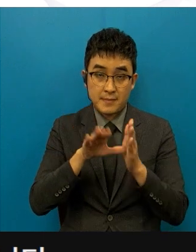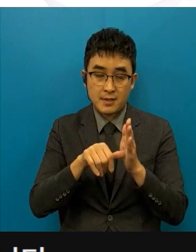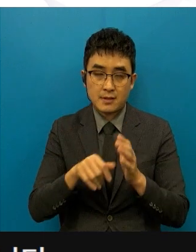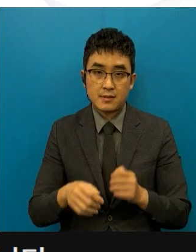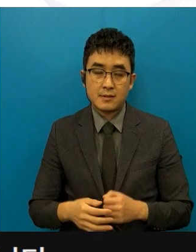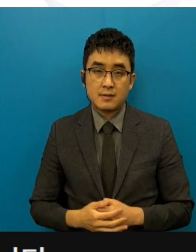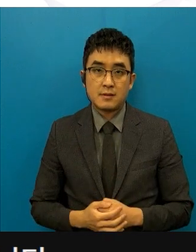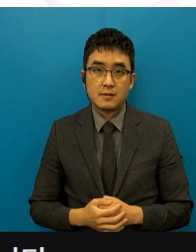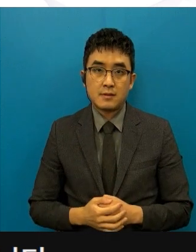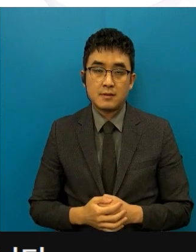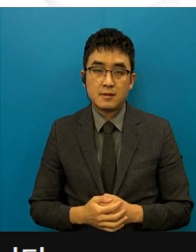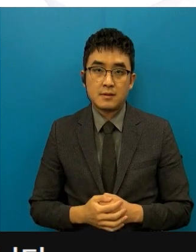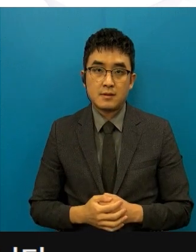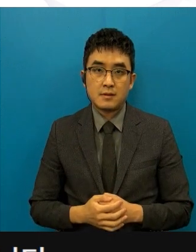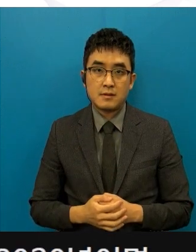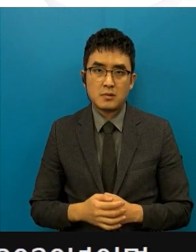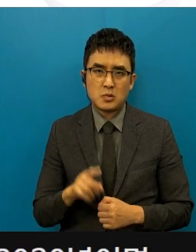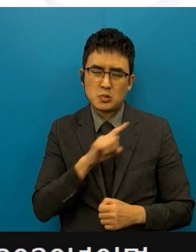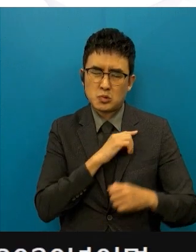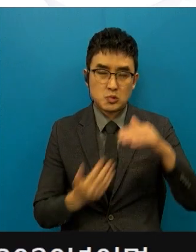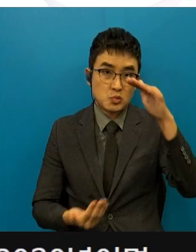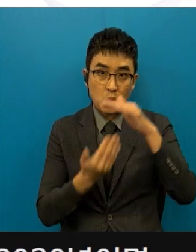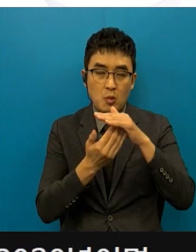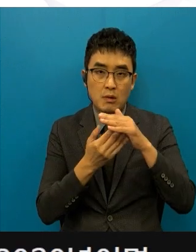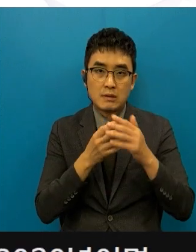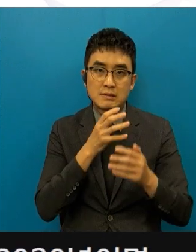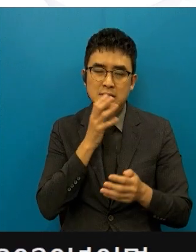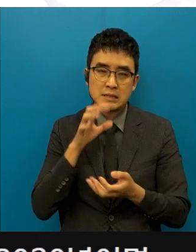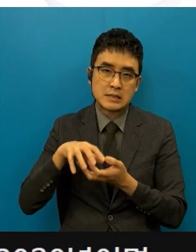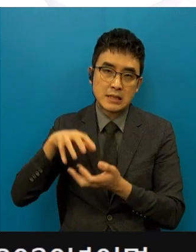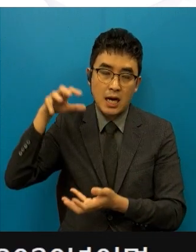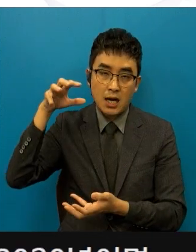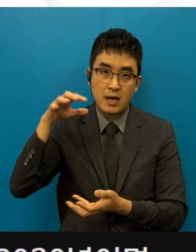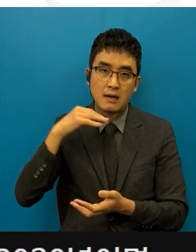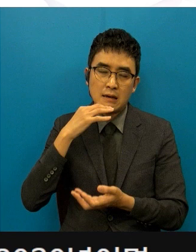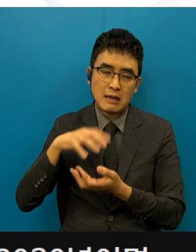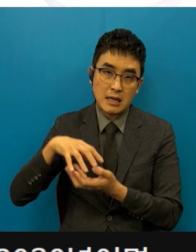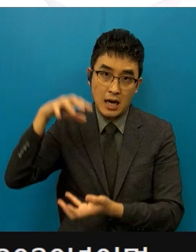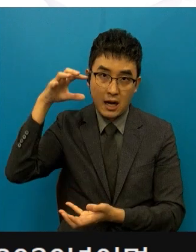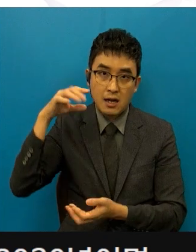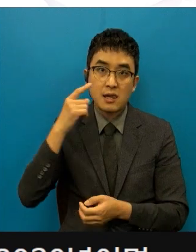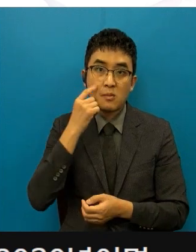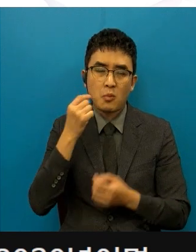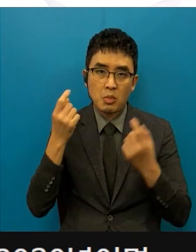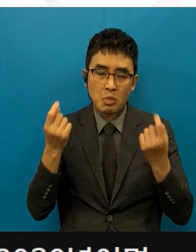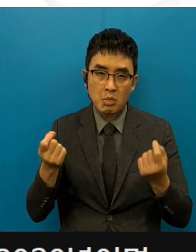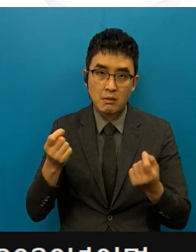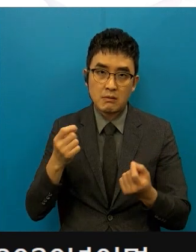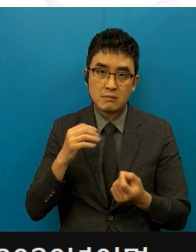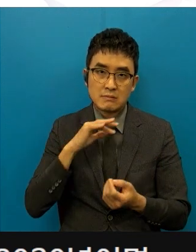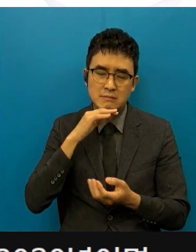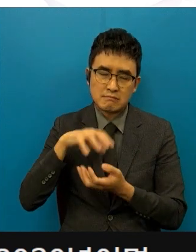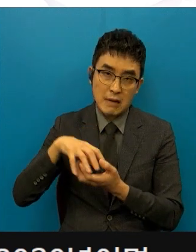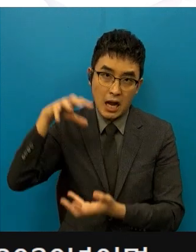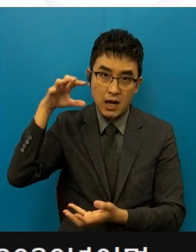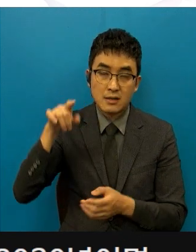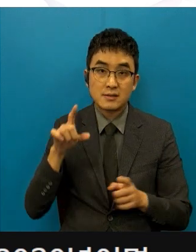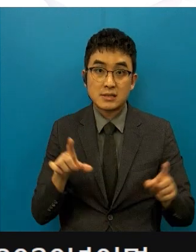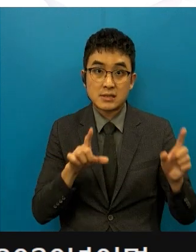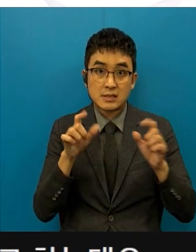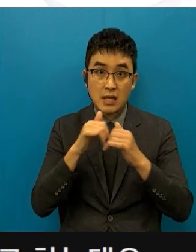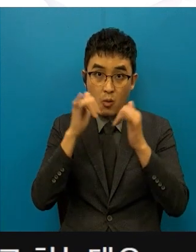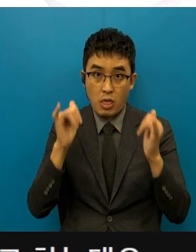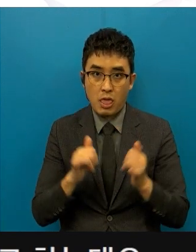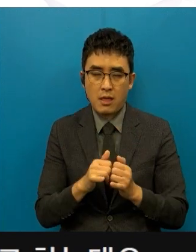So part 2 is about policy-related outline of a social debate about